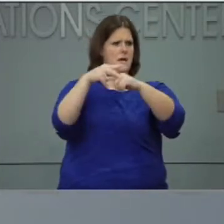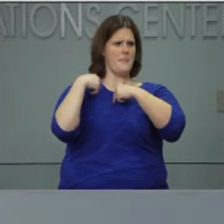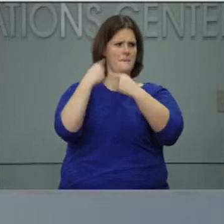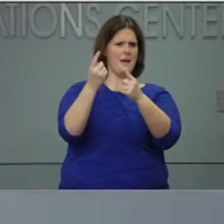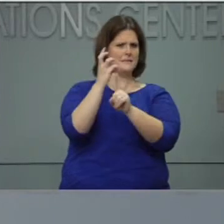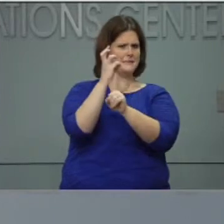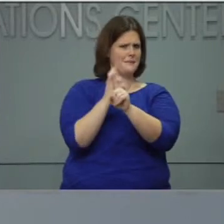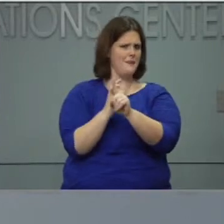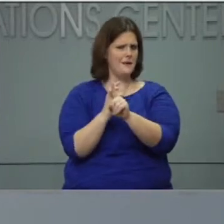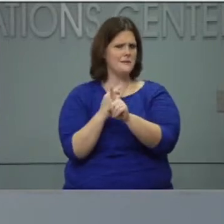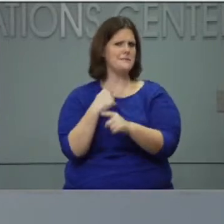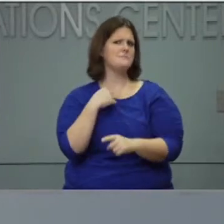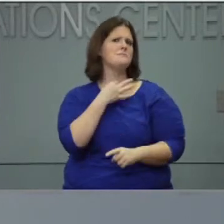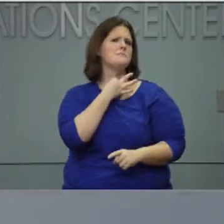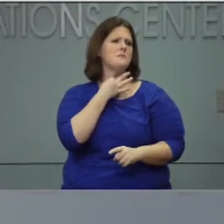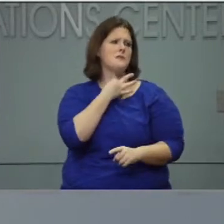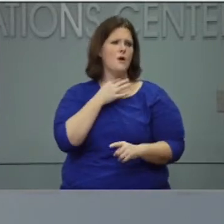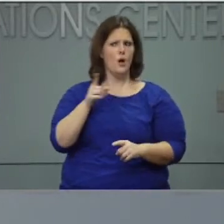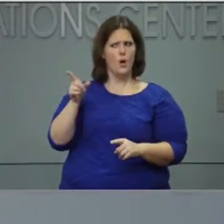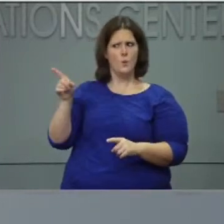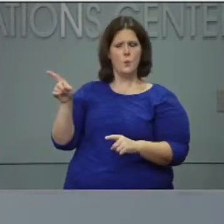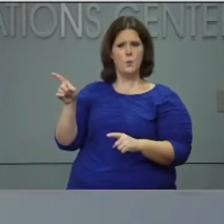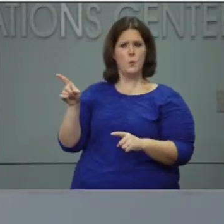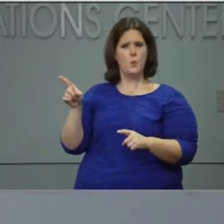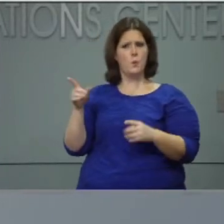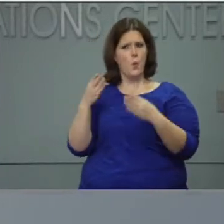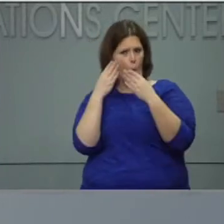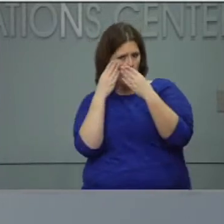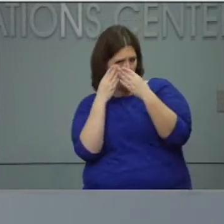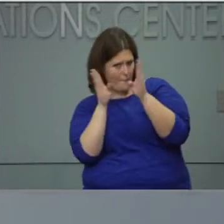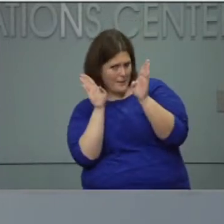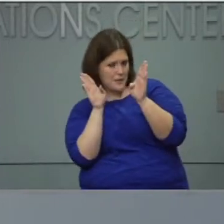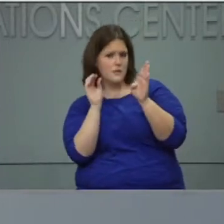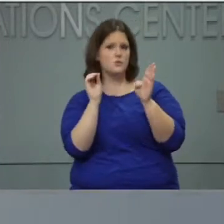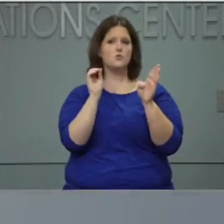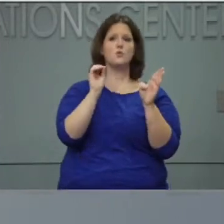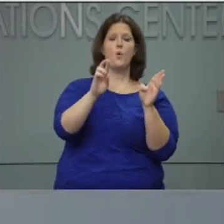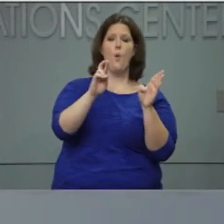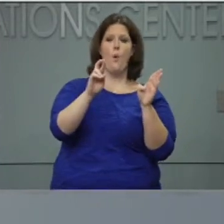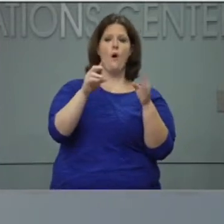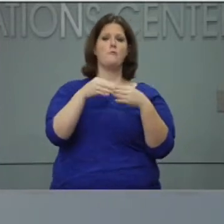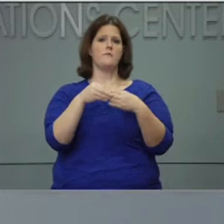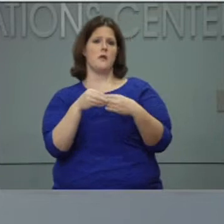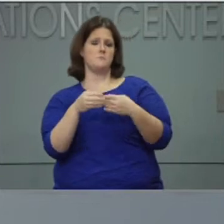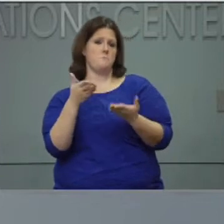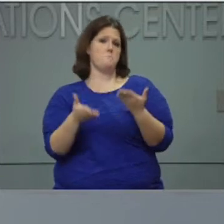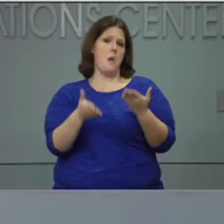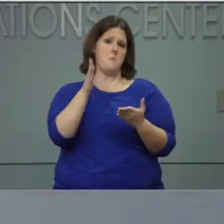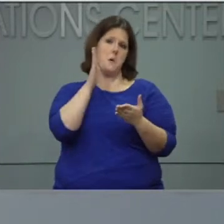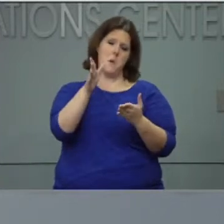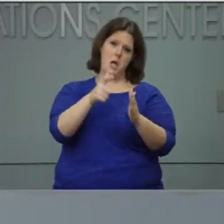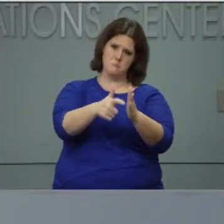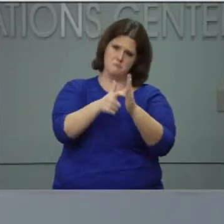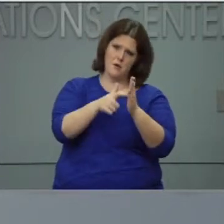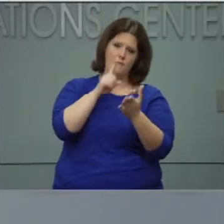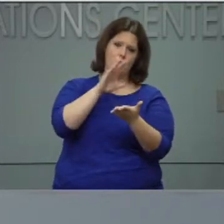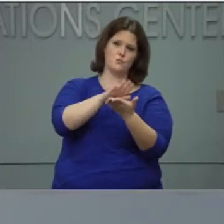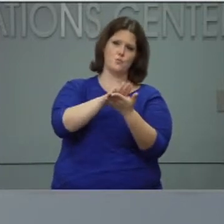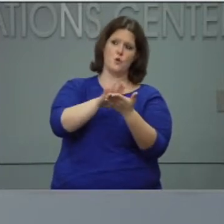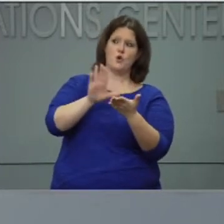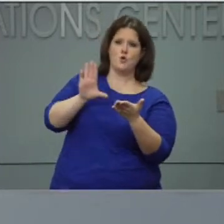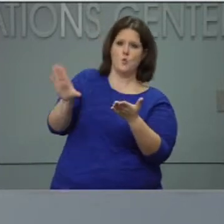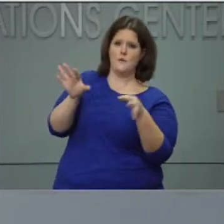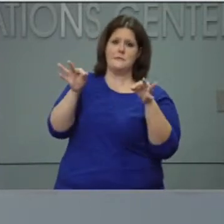6 months. Are you open, or are you actively considering reimposing these mask mandates for schools and the general